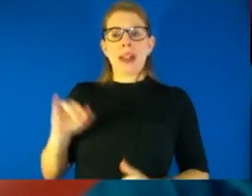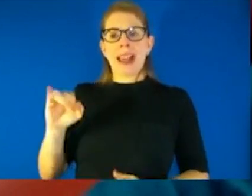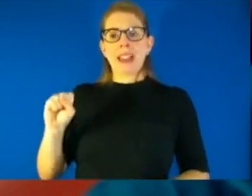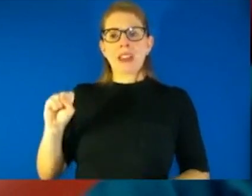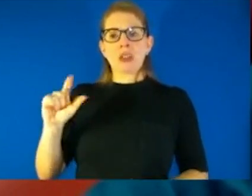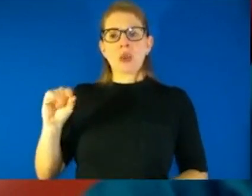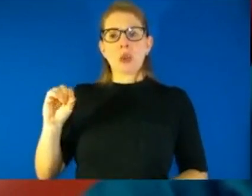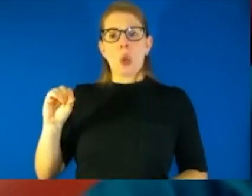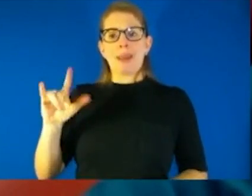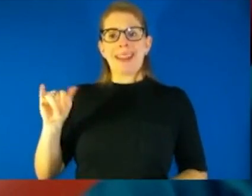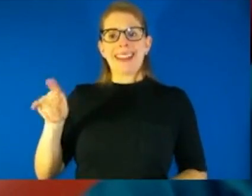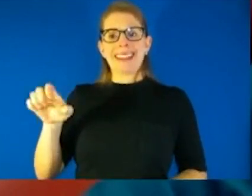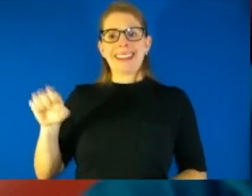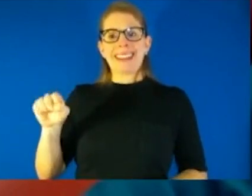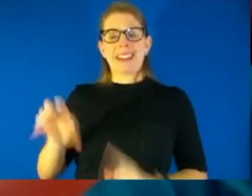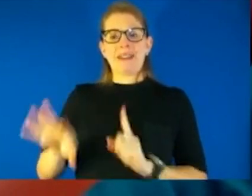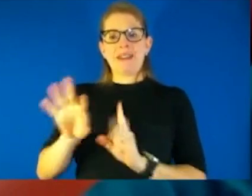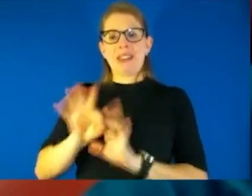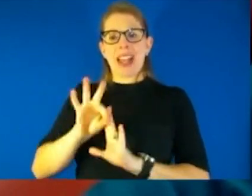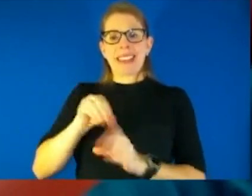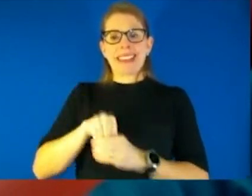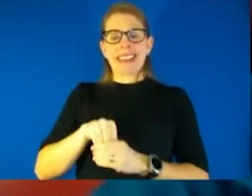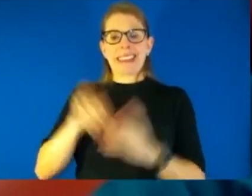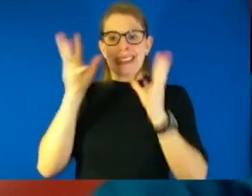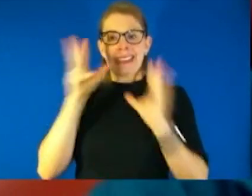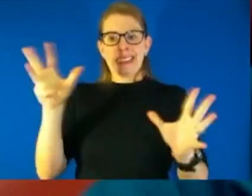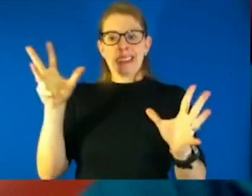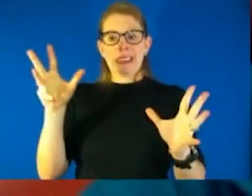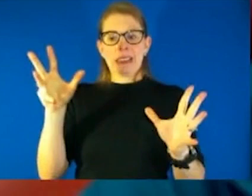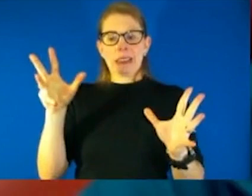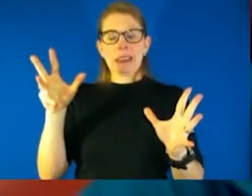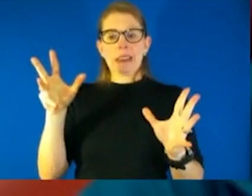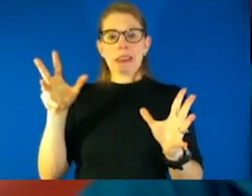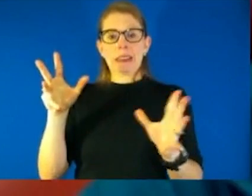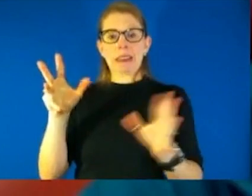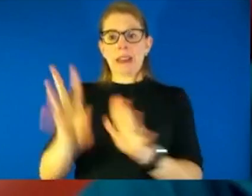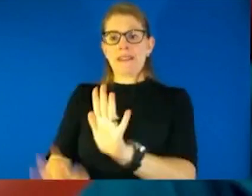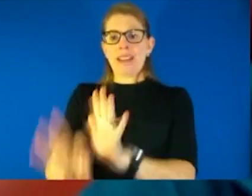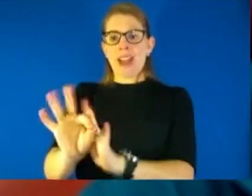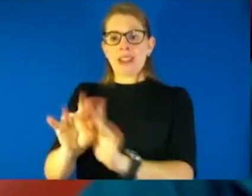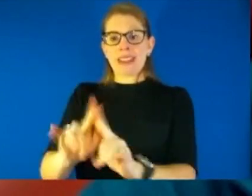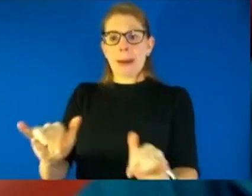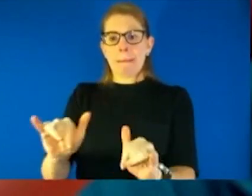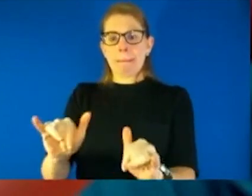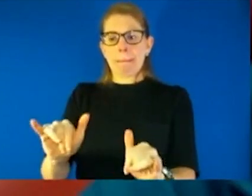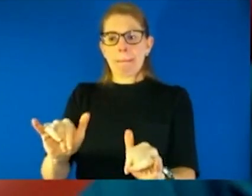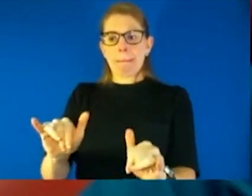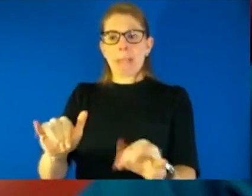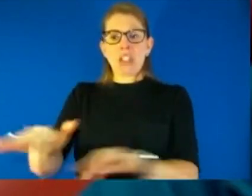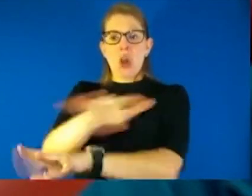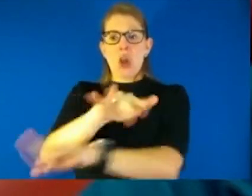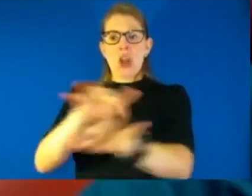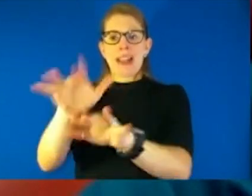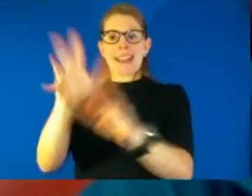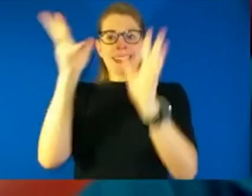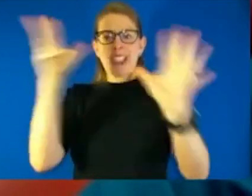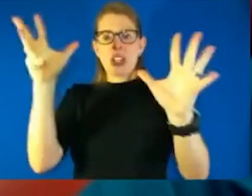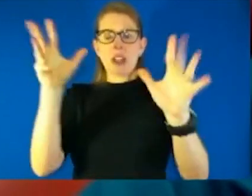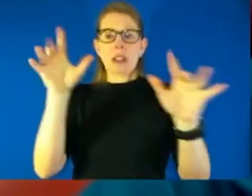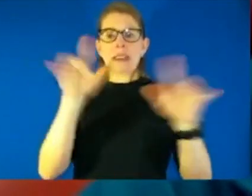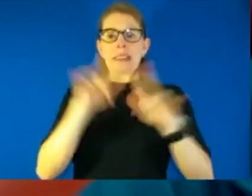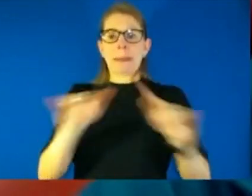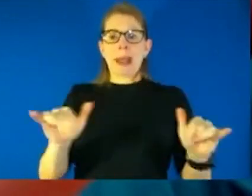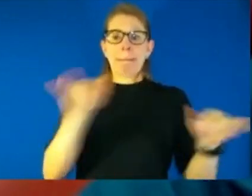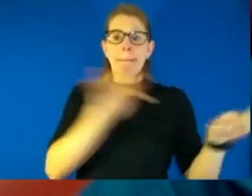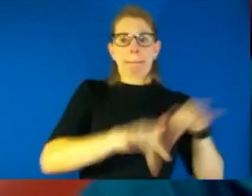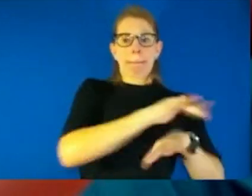deer correspond to human isolates at the same time circulating in the human population. So it's